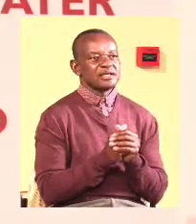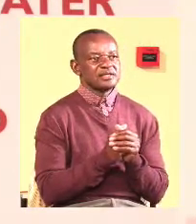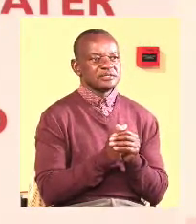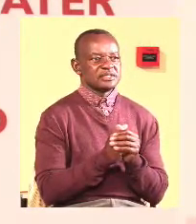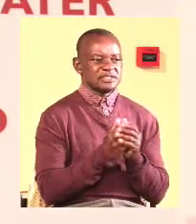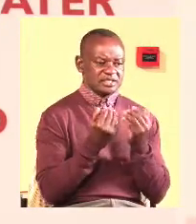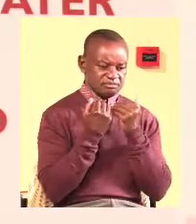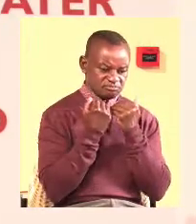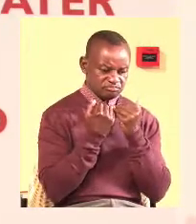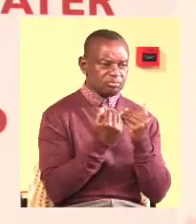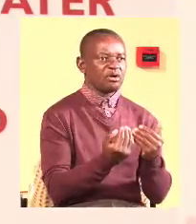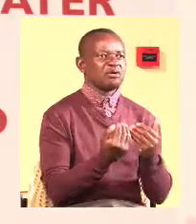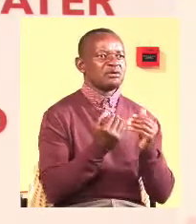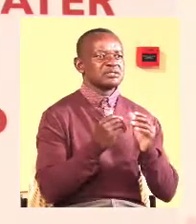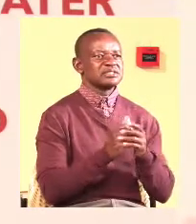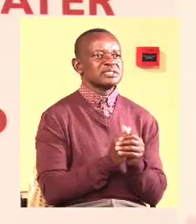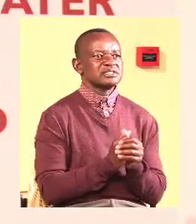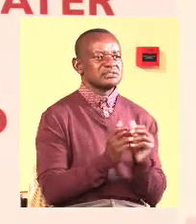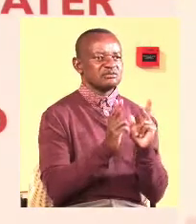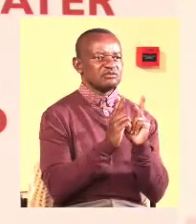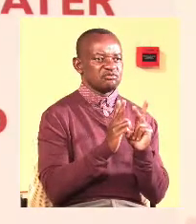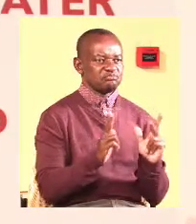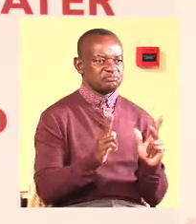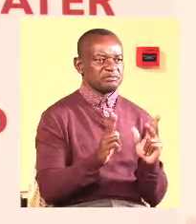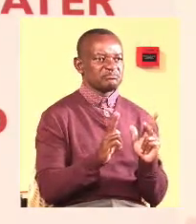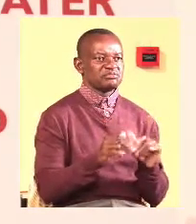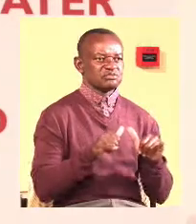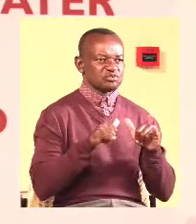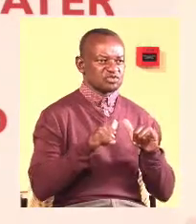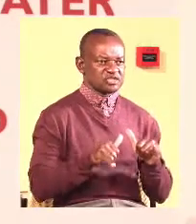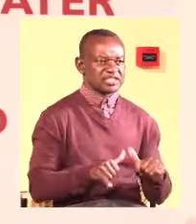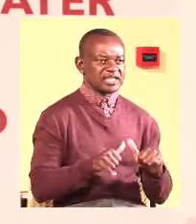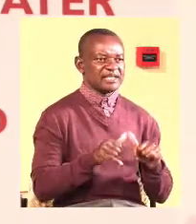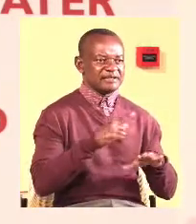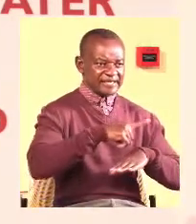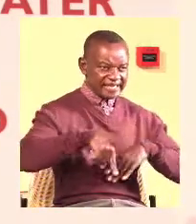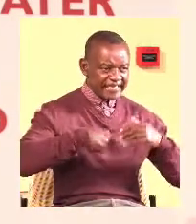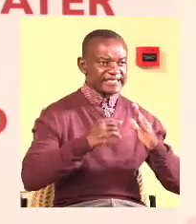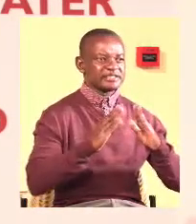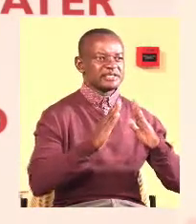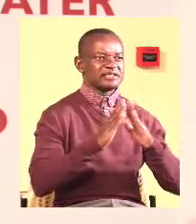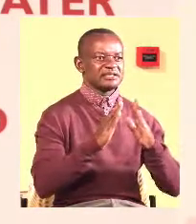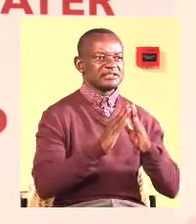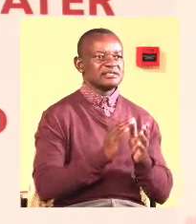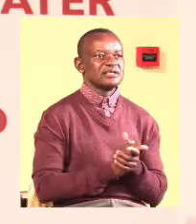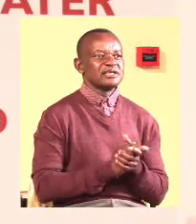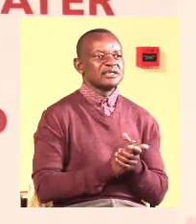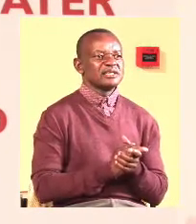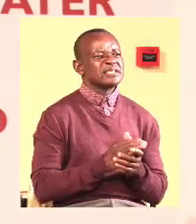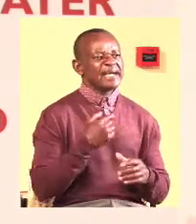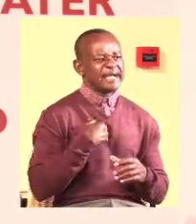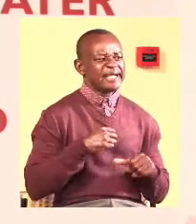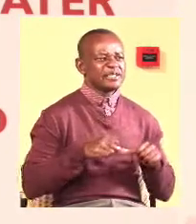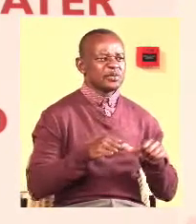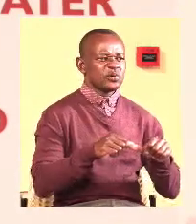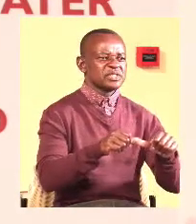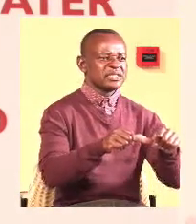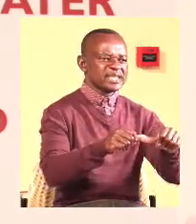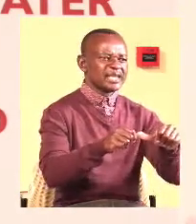is important for people to stay home. And I will keep on repeating that one, because it looks